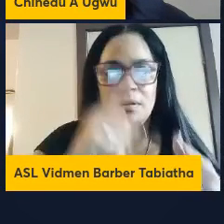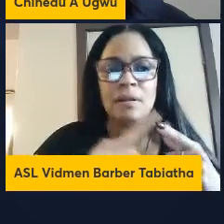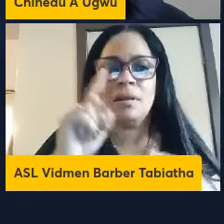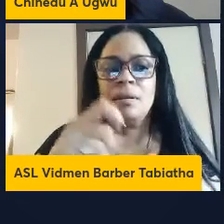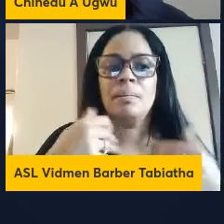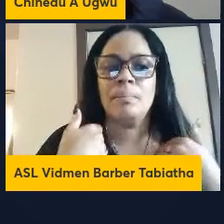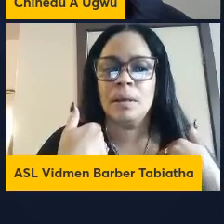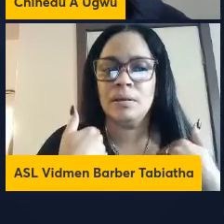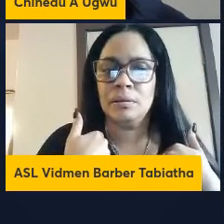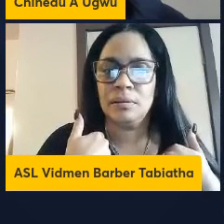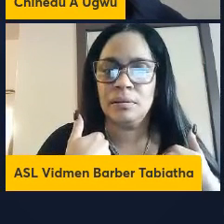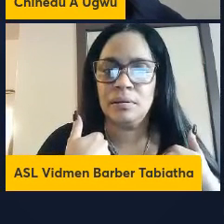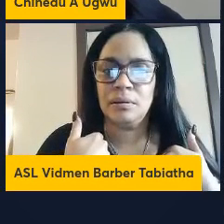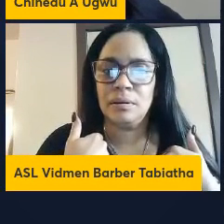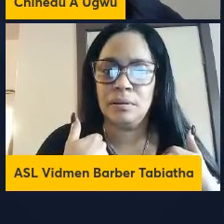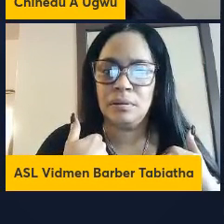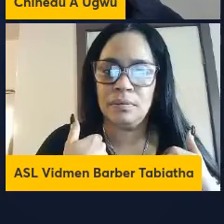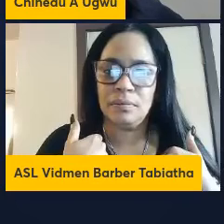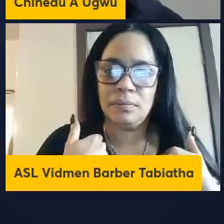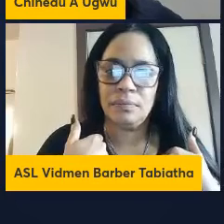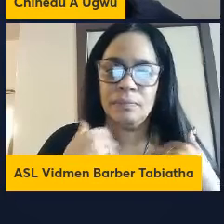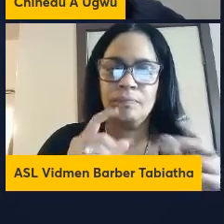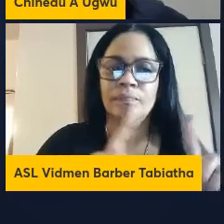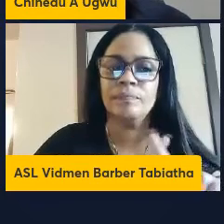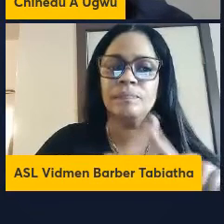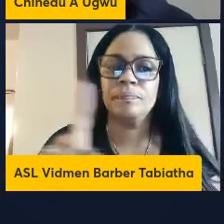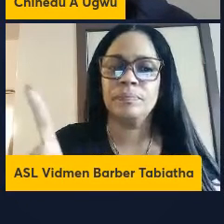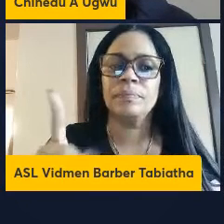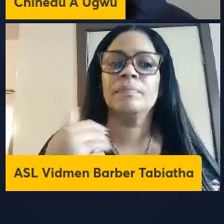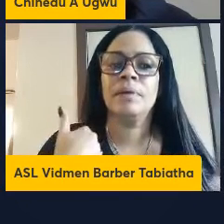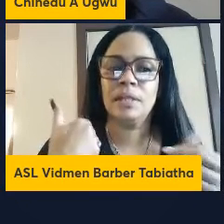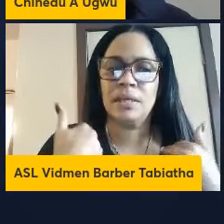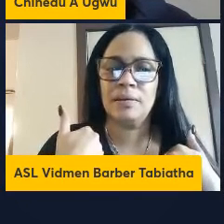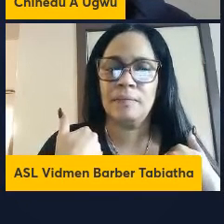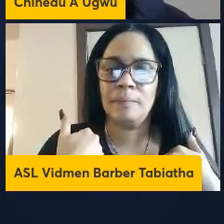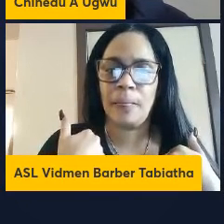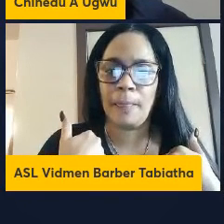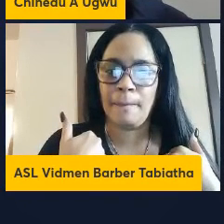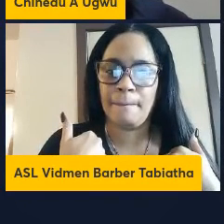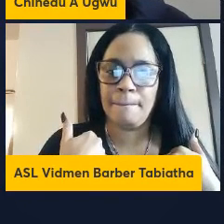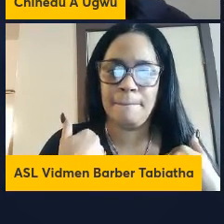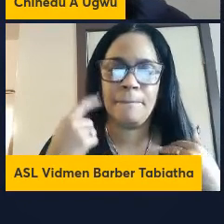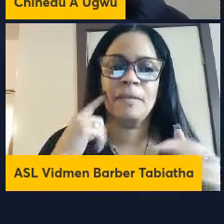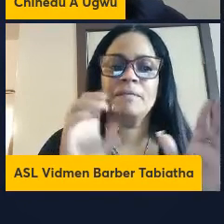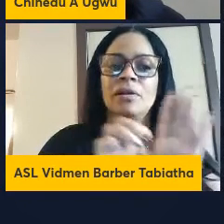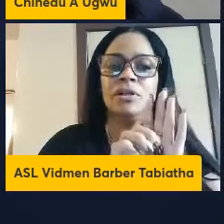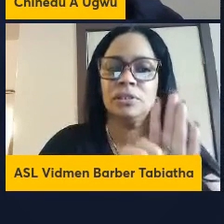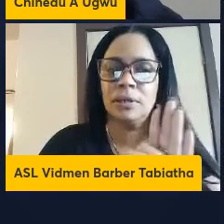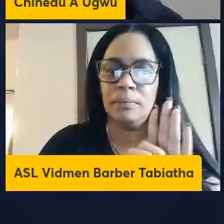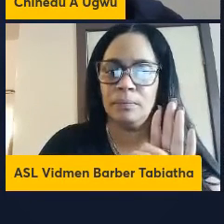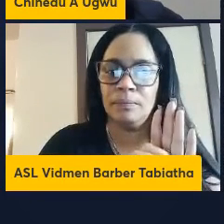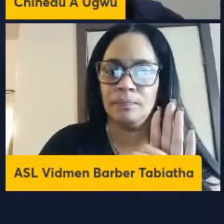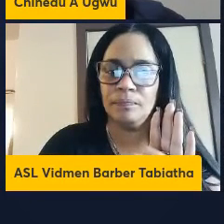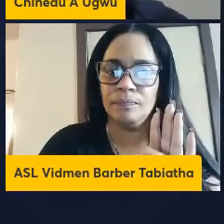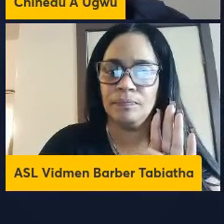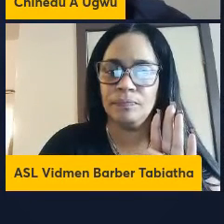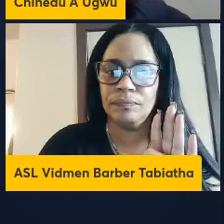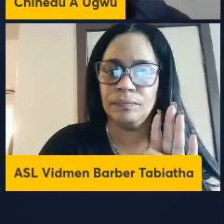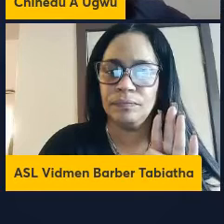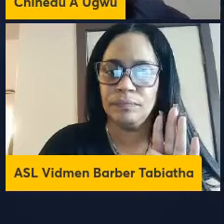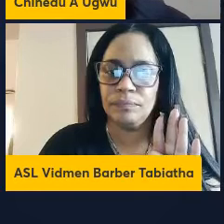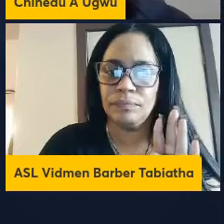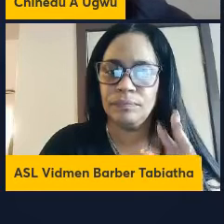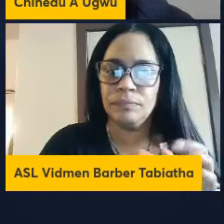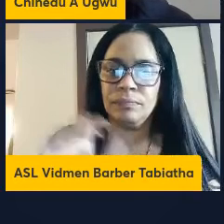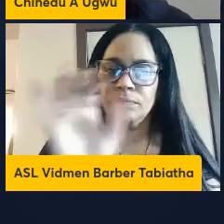any clinical symptoms of Lassa fever, but they have been in contact with Lassa fever patients. For example, the clinicians who manage Lassa cases,